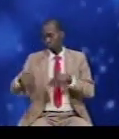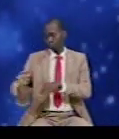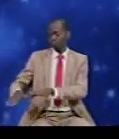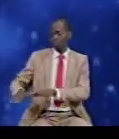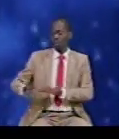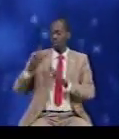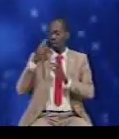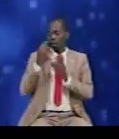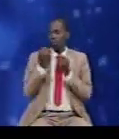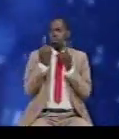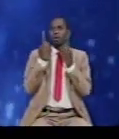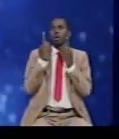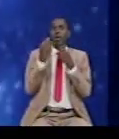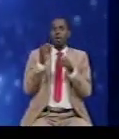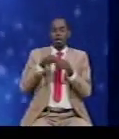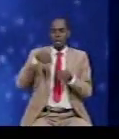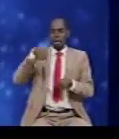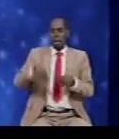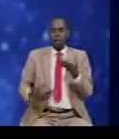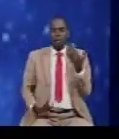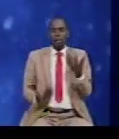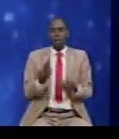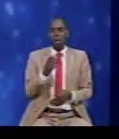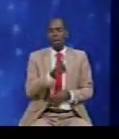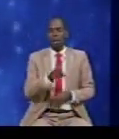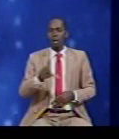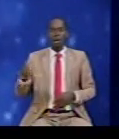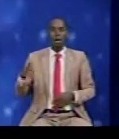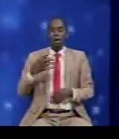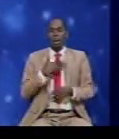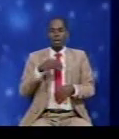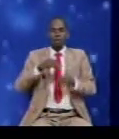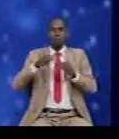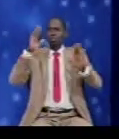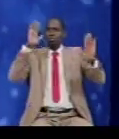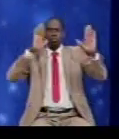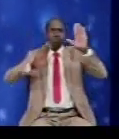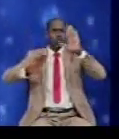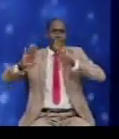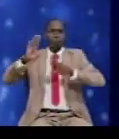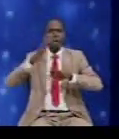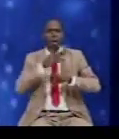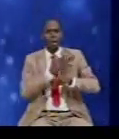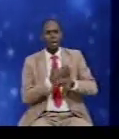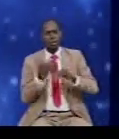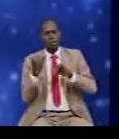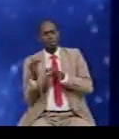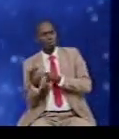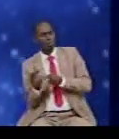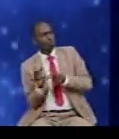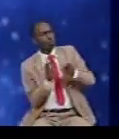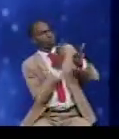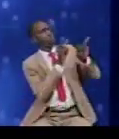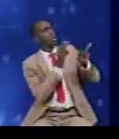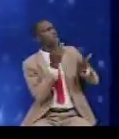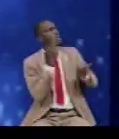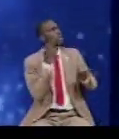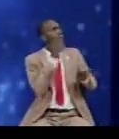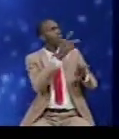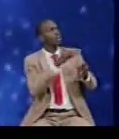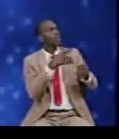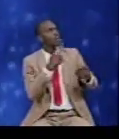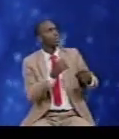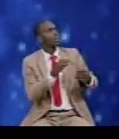in torment, and then he looked on the other side. He saw the spirit body of Lazarus,